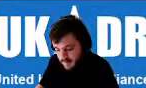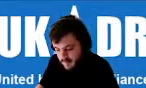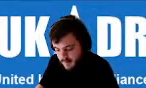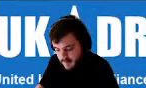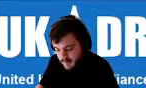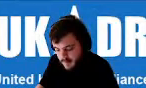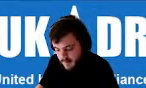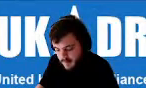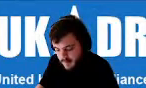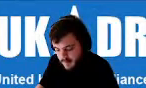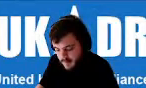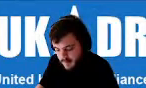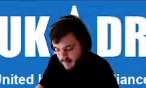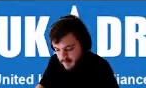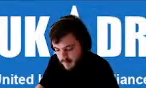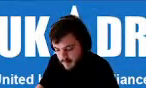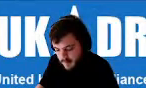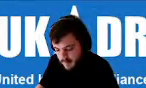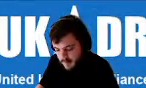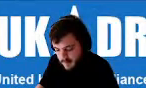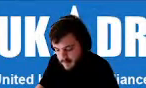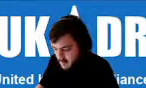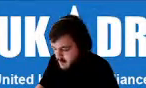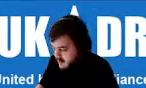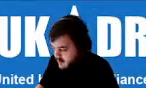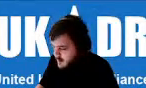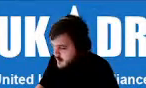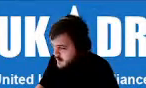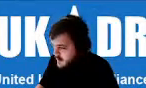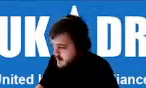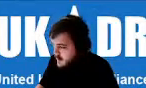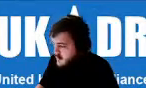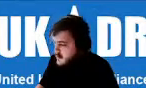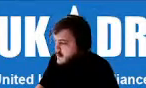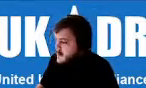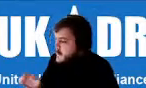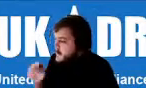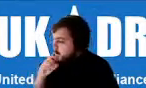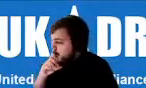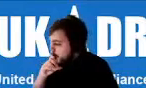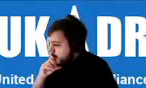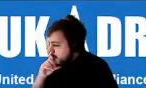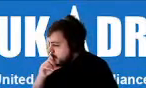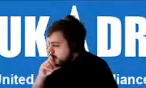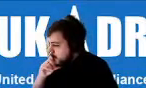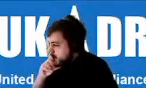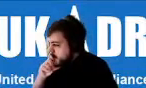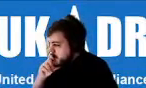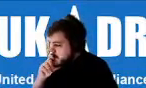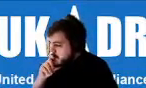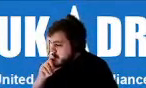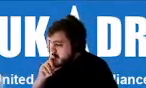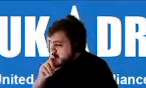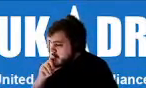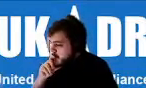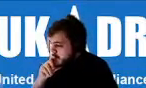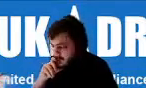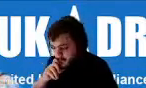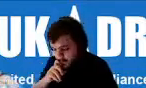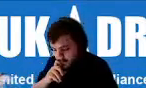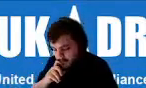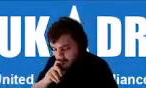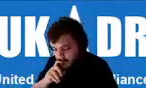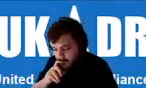said, my name is Alberto Riera. I'm a civil engineer, currently doing an MSc in Risk and Disaster Science at